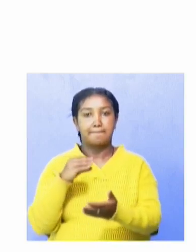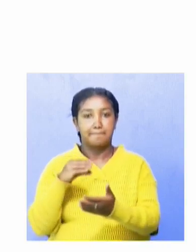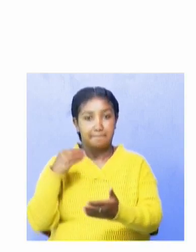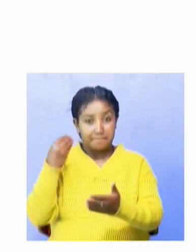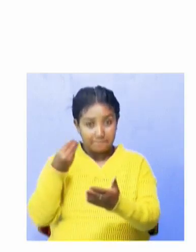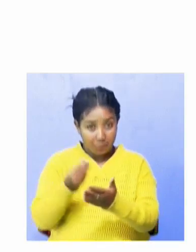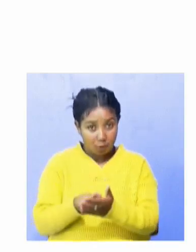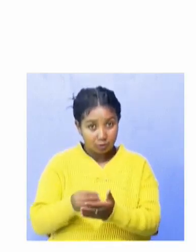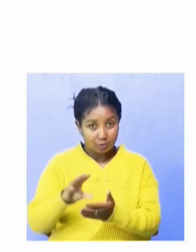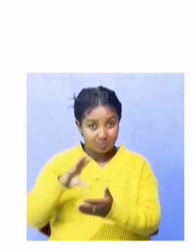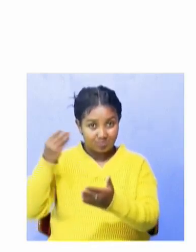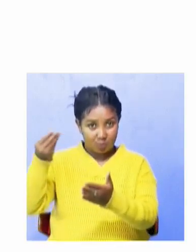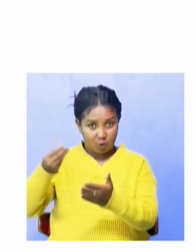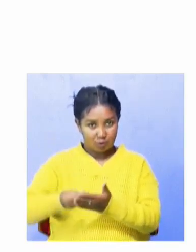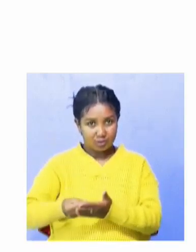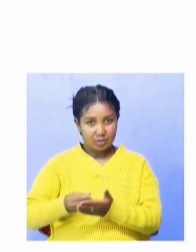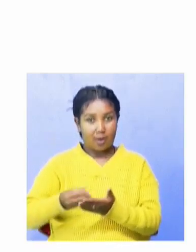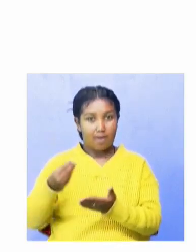bought